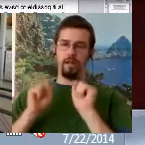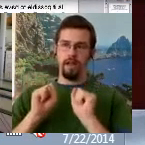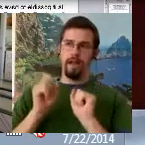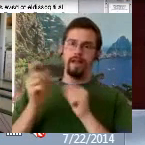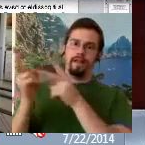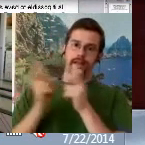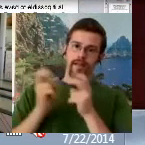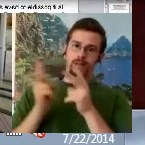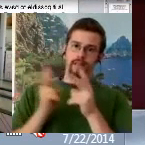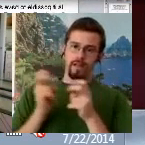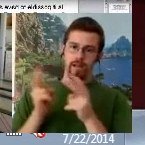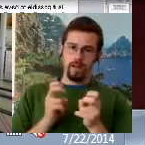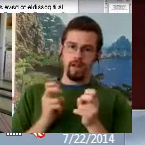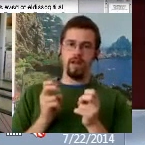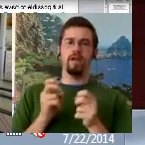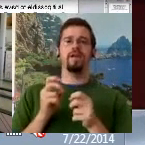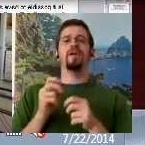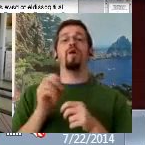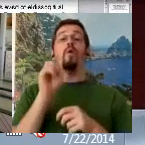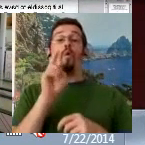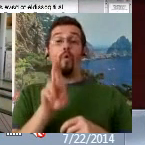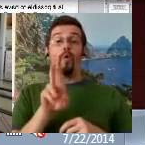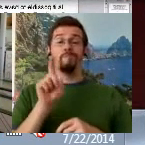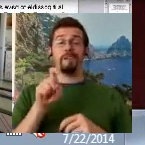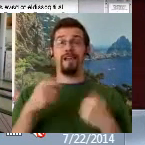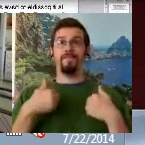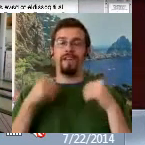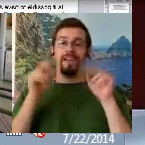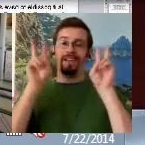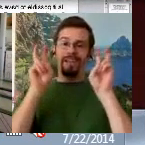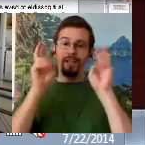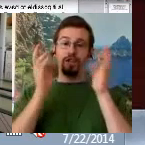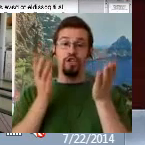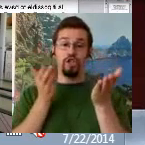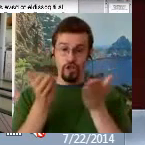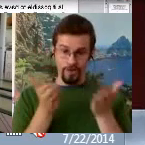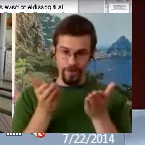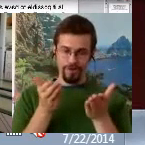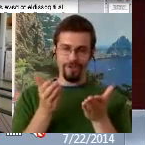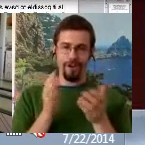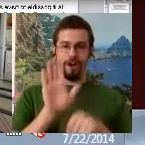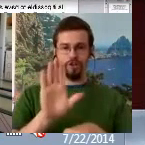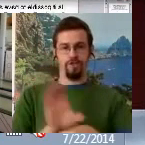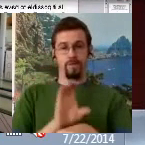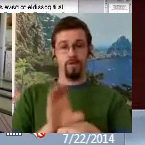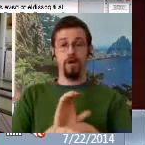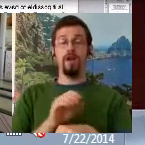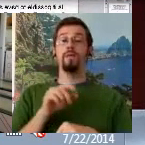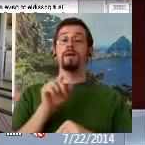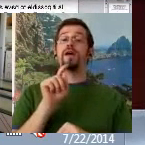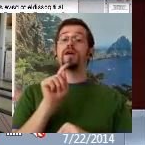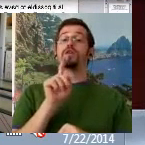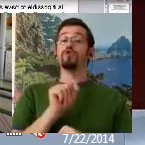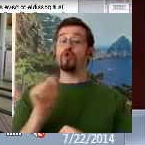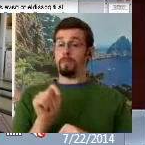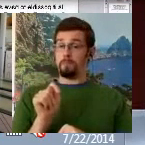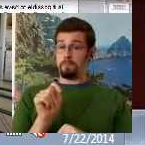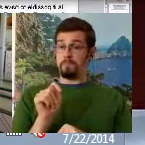a image server on your actual computer. But with a TrueType font, we could